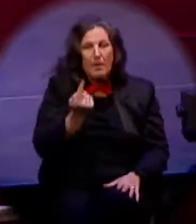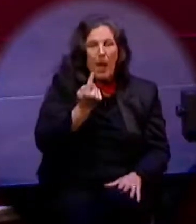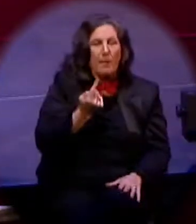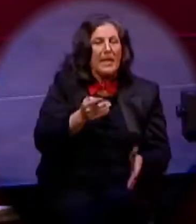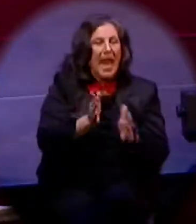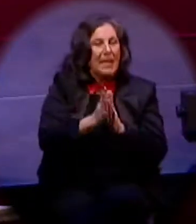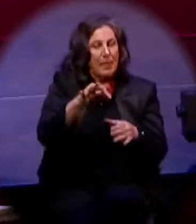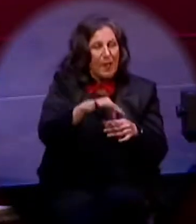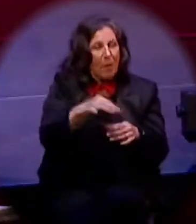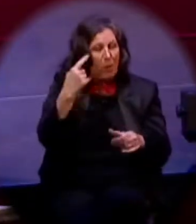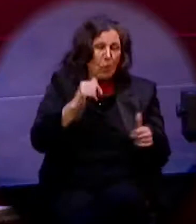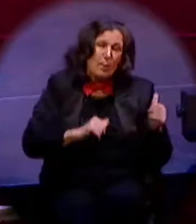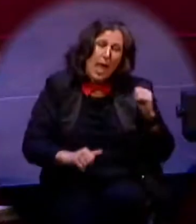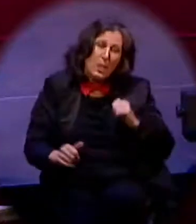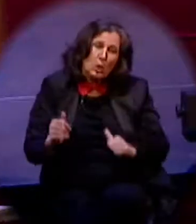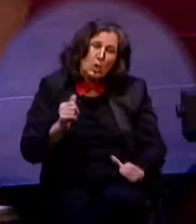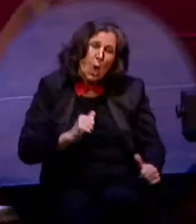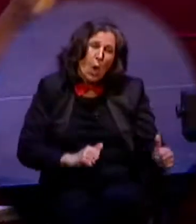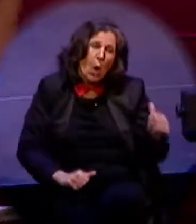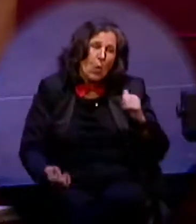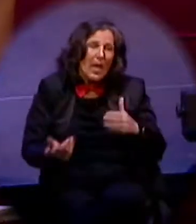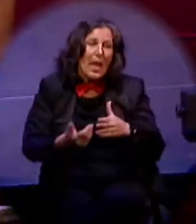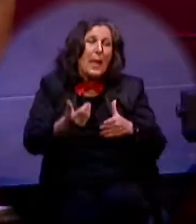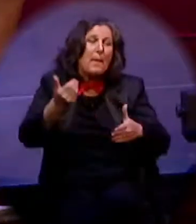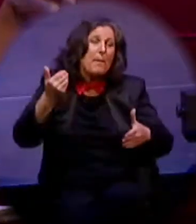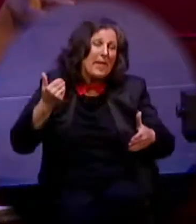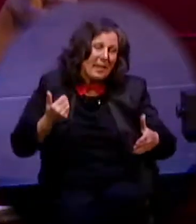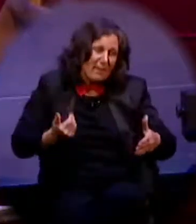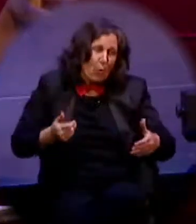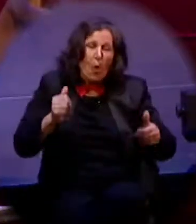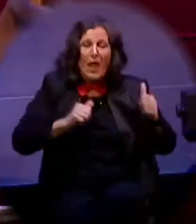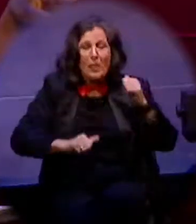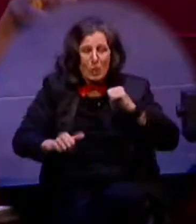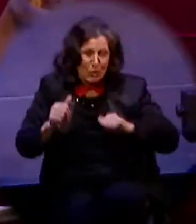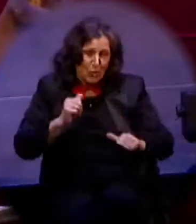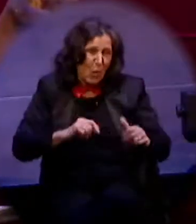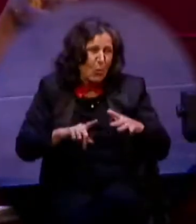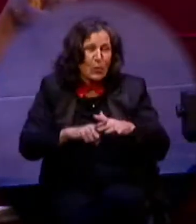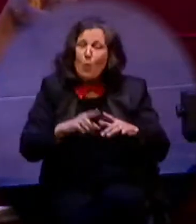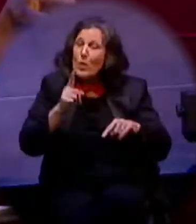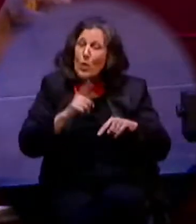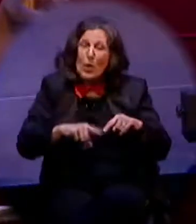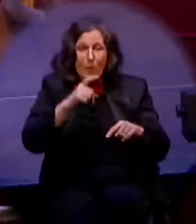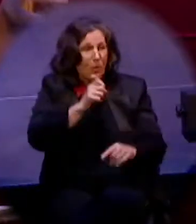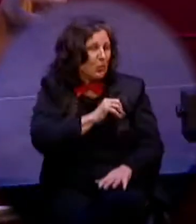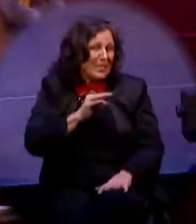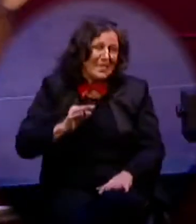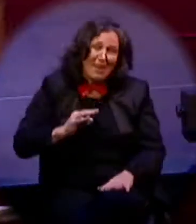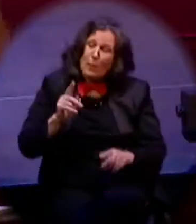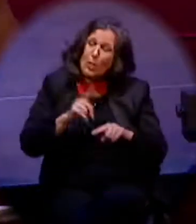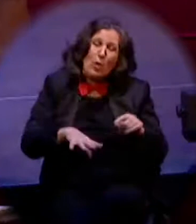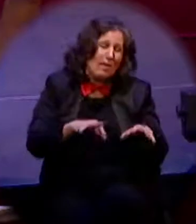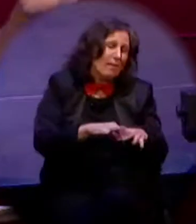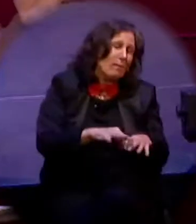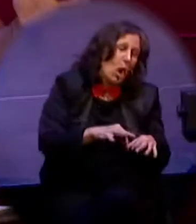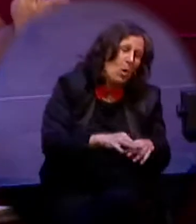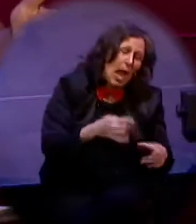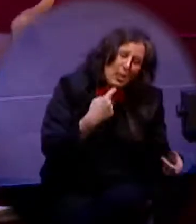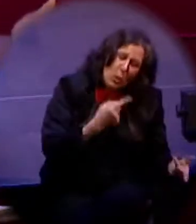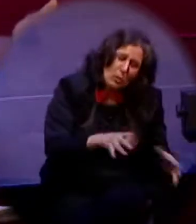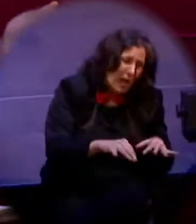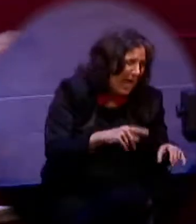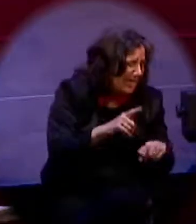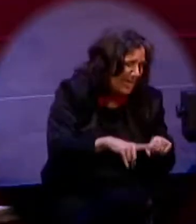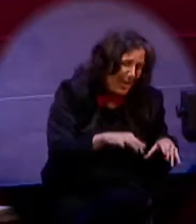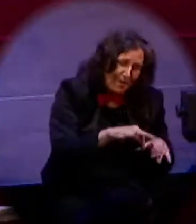me to vote for his show before the show started. But we couldn't because we're staff and we cannot vote for him. Yes, I told him that I